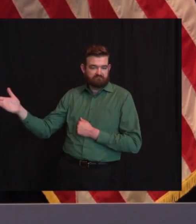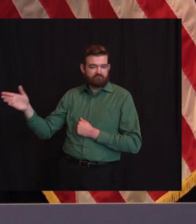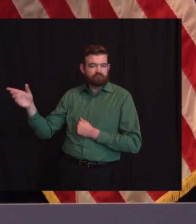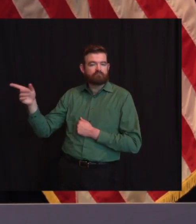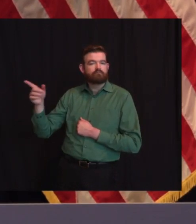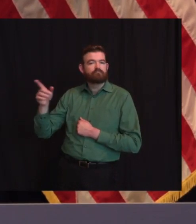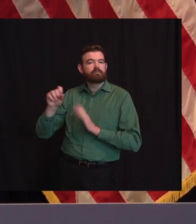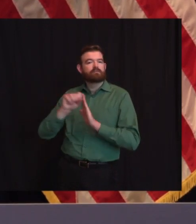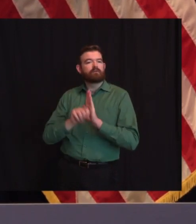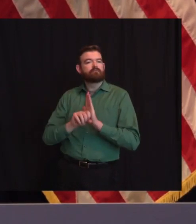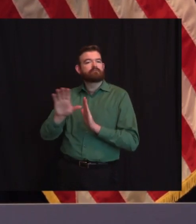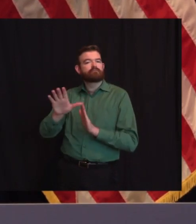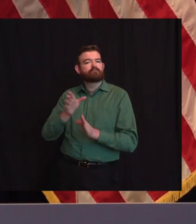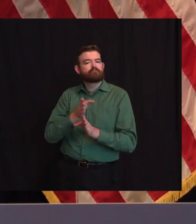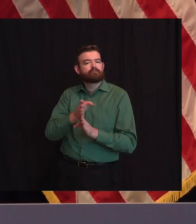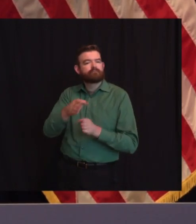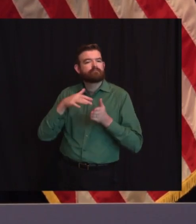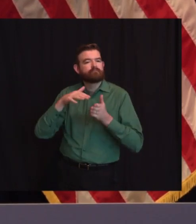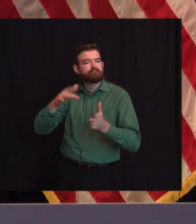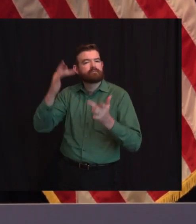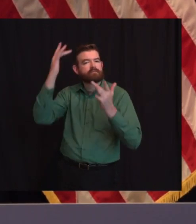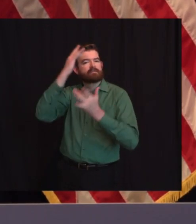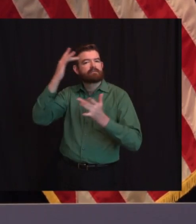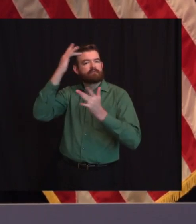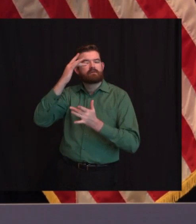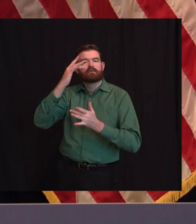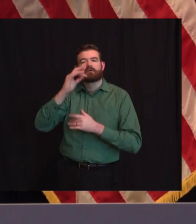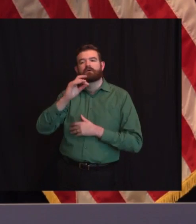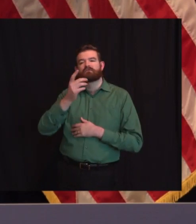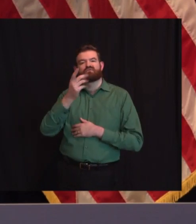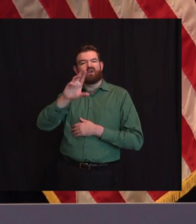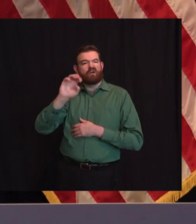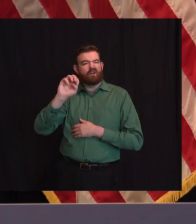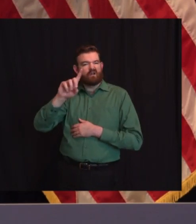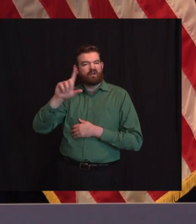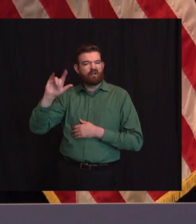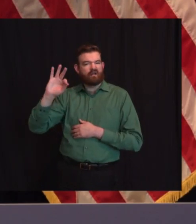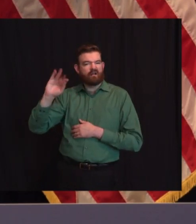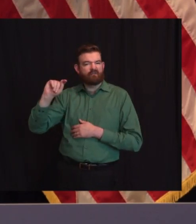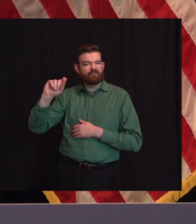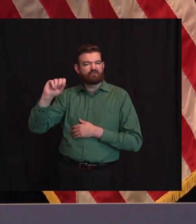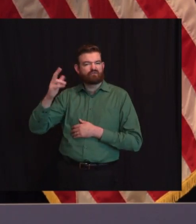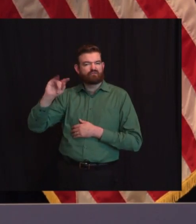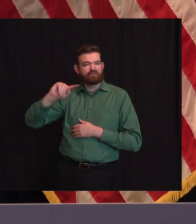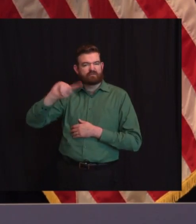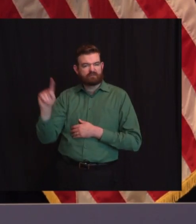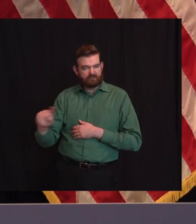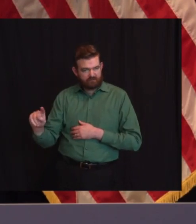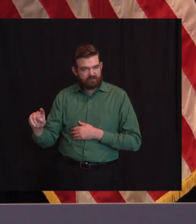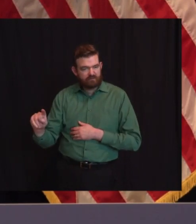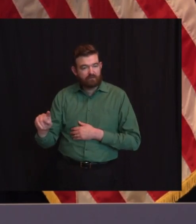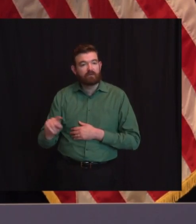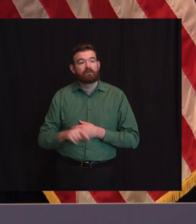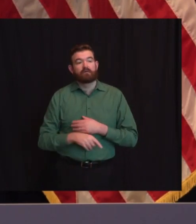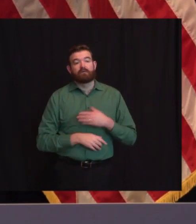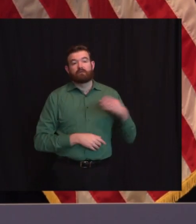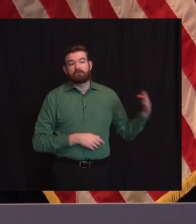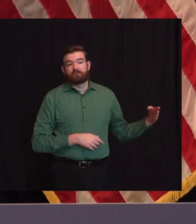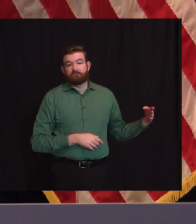Medical Director, Dr. Ed Lifshitz. Great to have you both. And to my left, a guy who needs no introduction, the Superintendent of the State Police, Colonel Pat